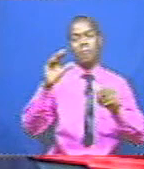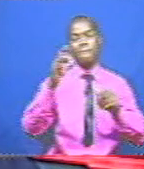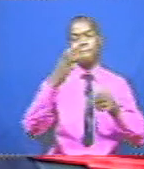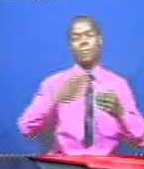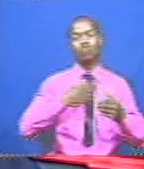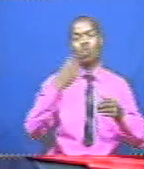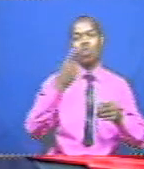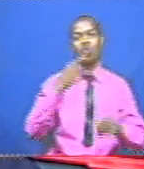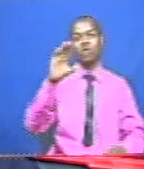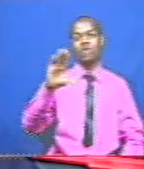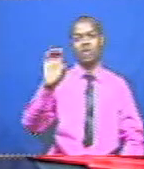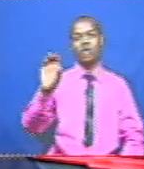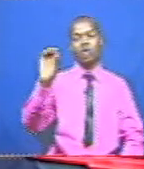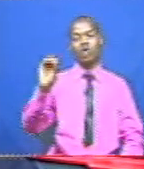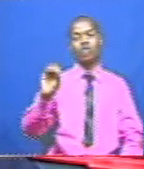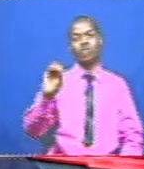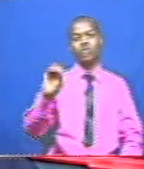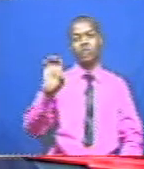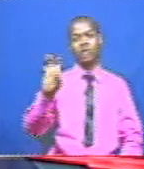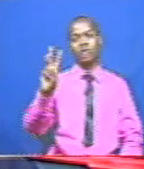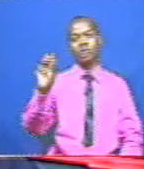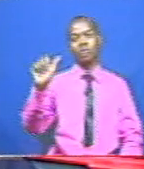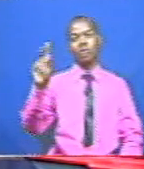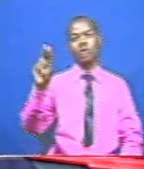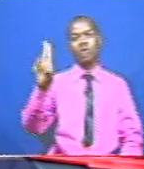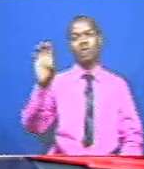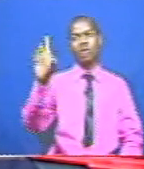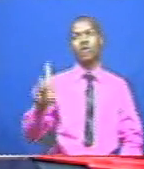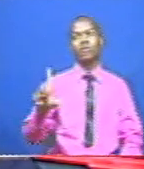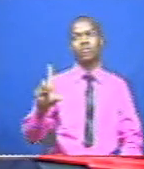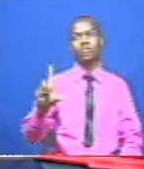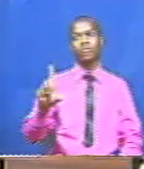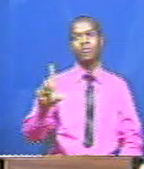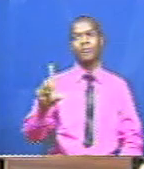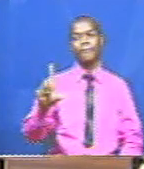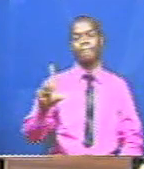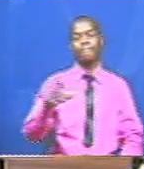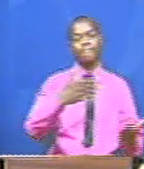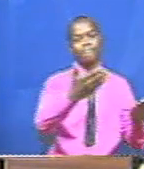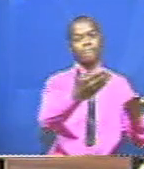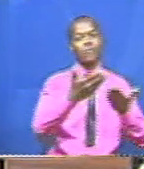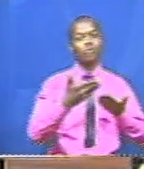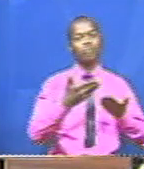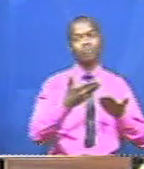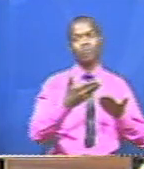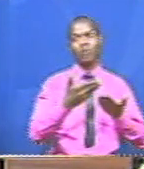Emmanuel Nzai, who is the CEO of Jumuiya ya Kaunti za Pwani. Yes. Karibu sana. Asante